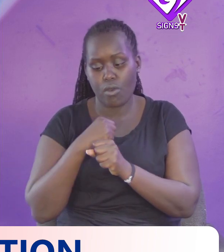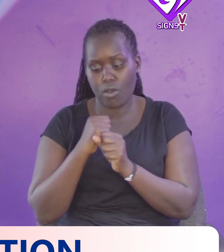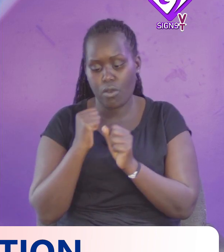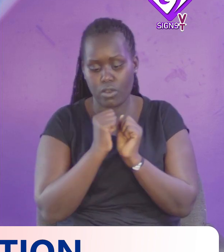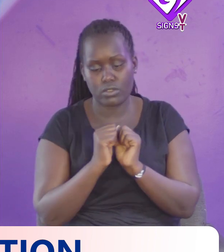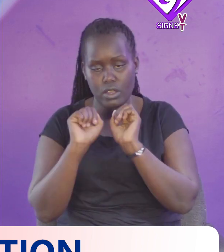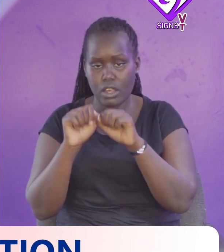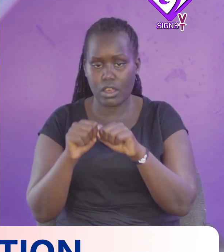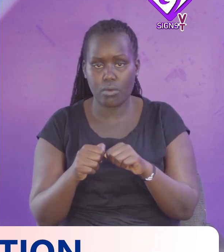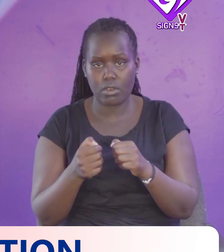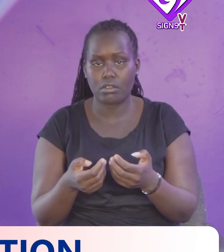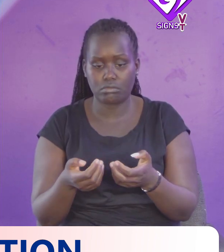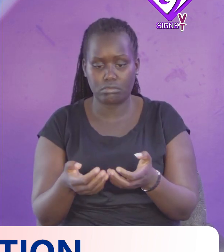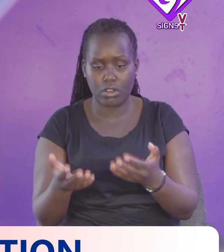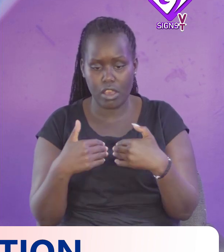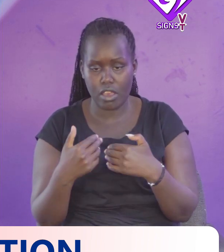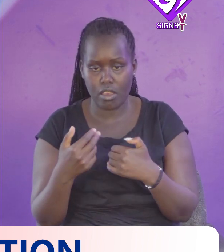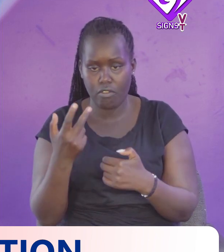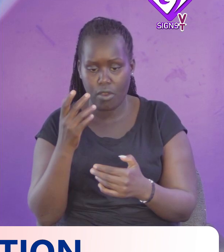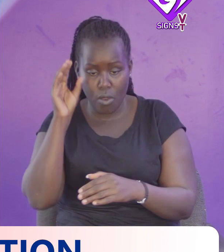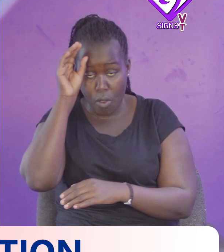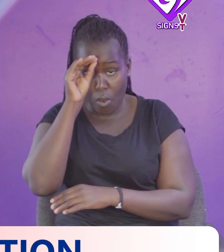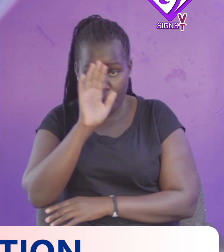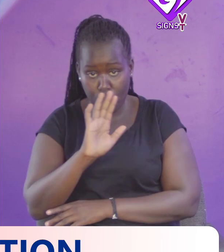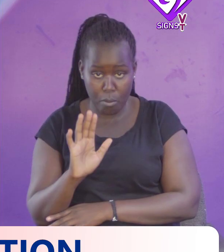your views on